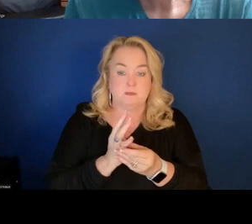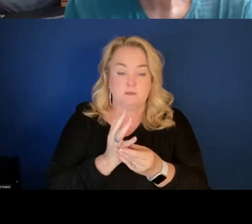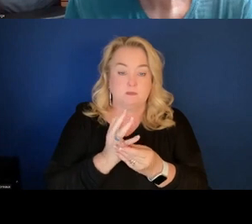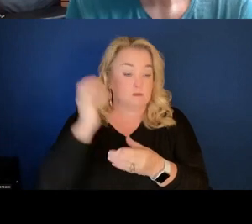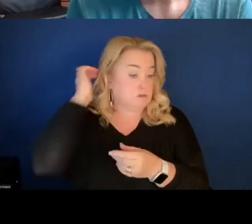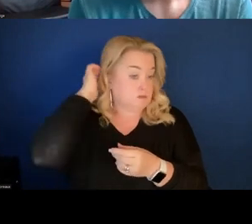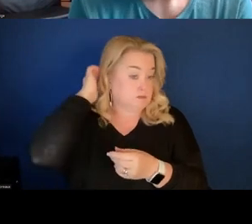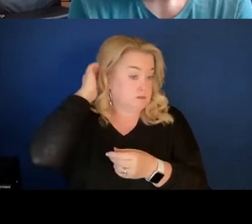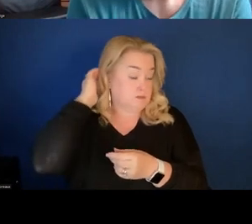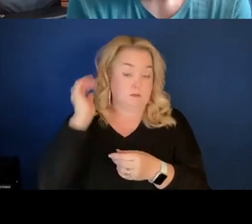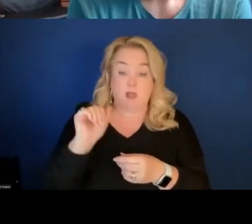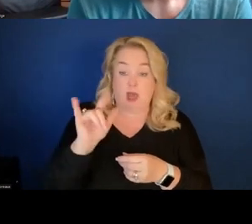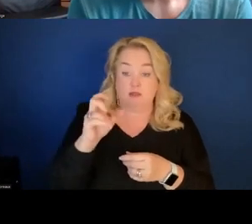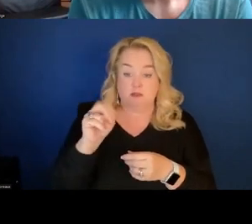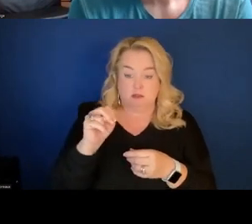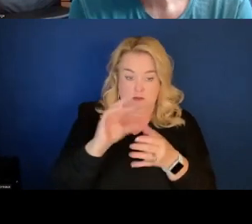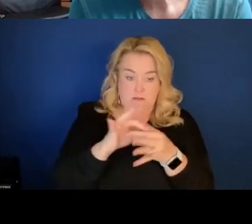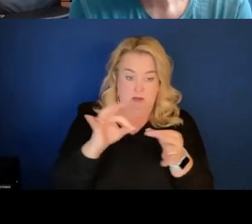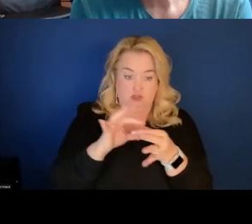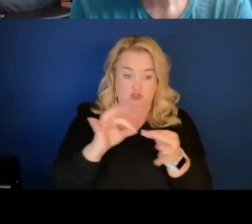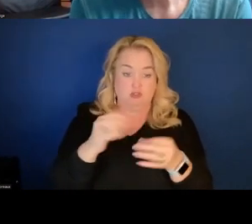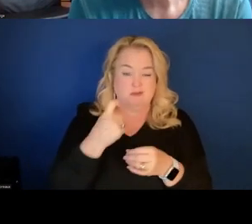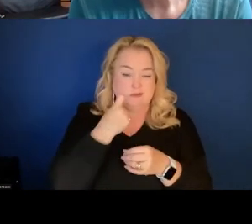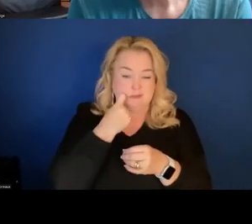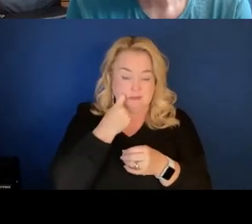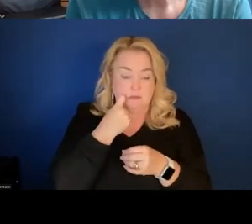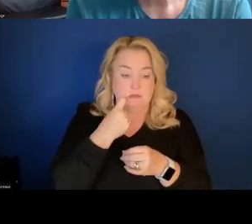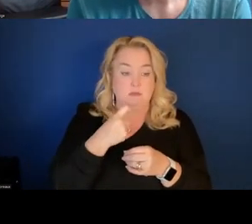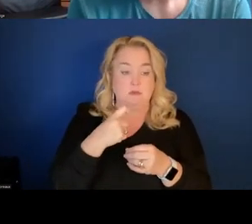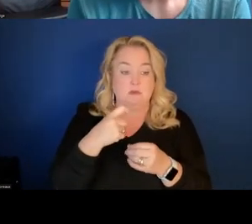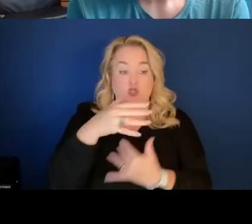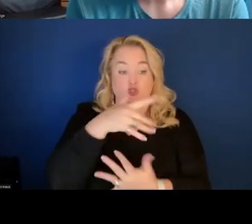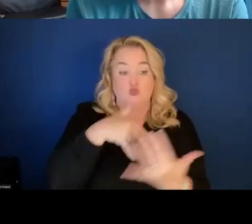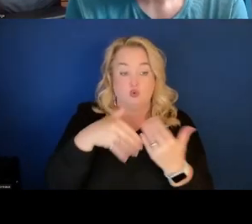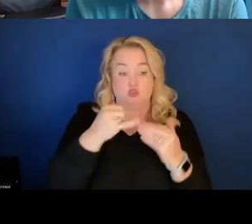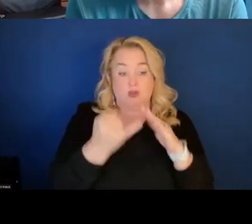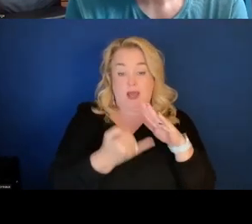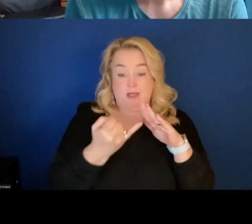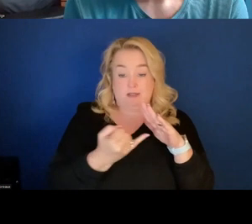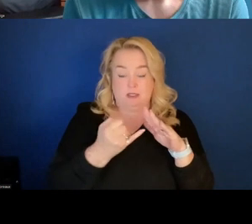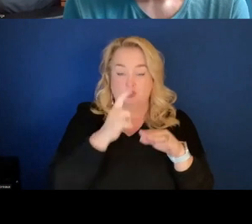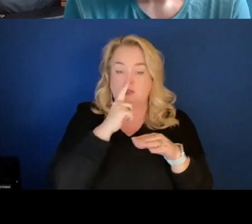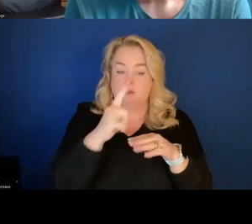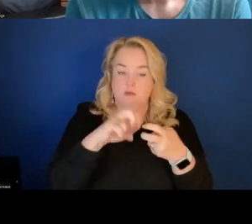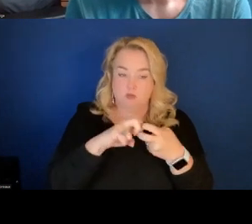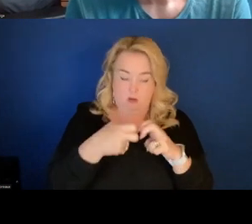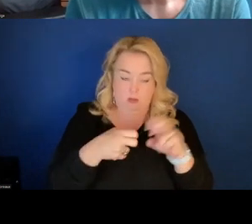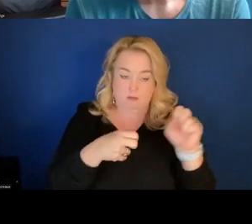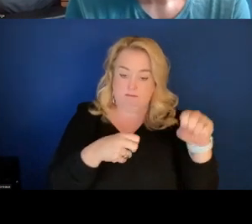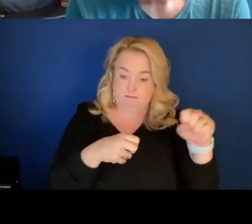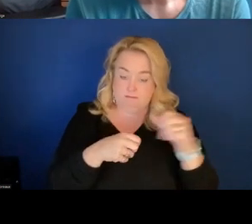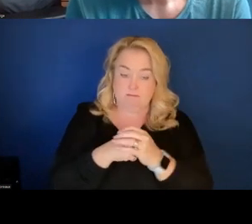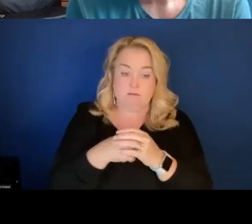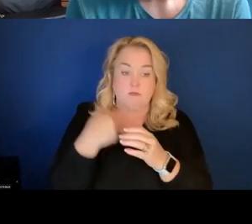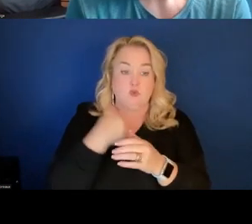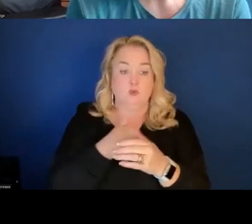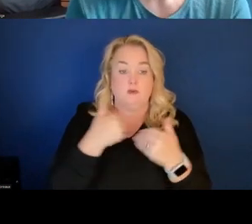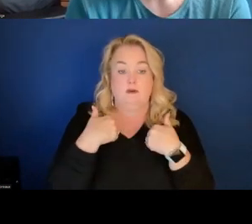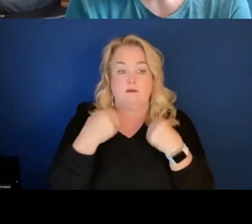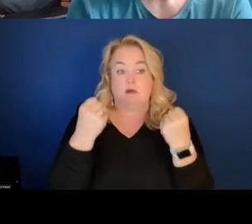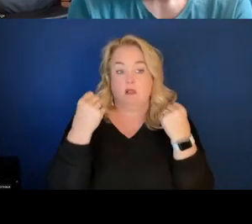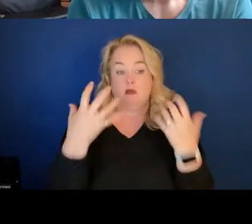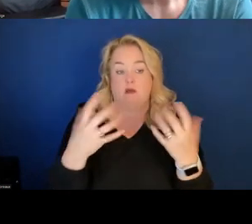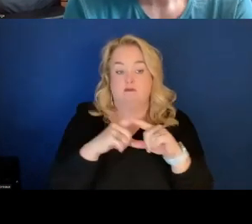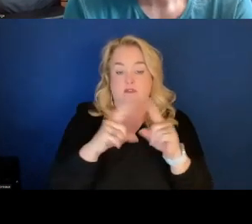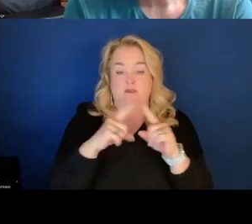As Allison mentioned earlier, social isolation is definitely a problem. And we have a lot of models